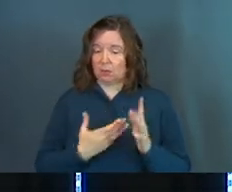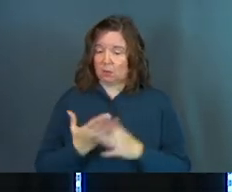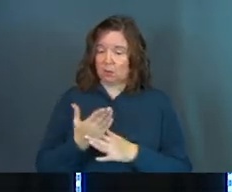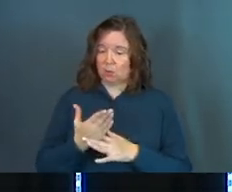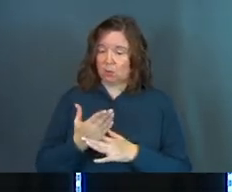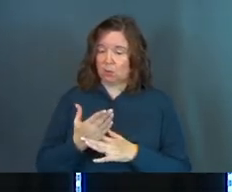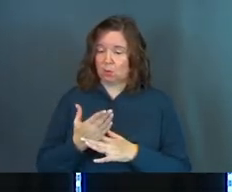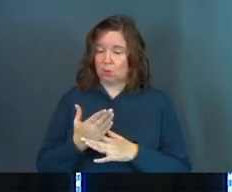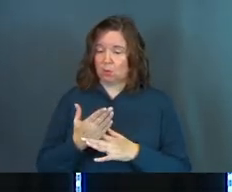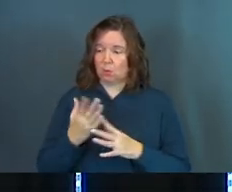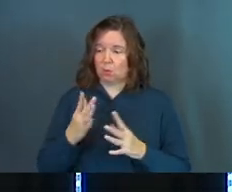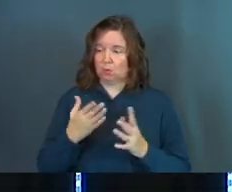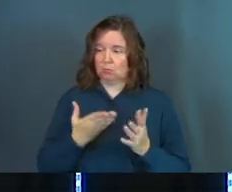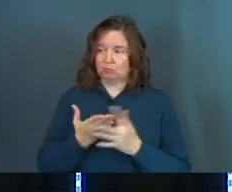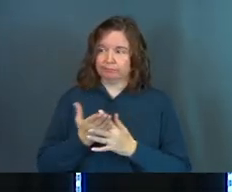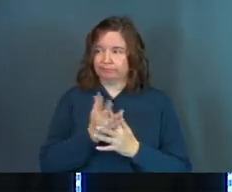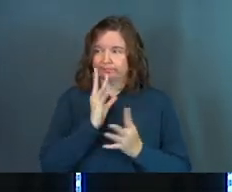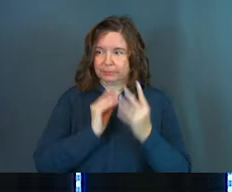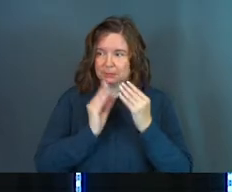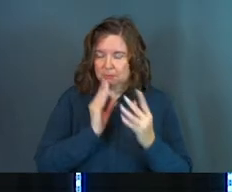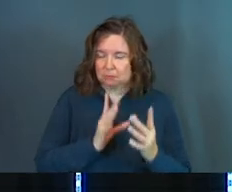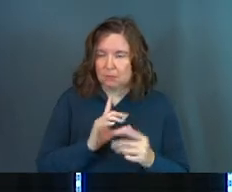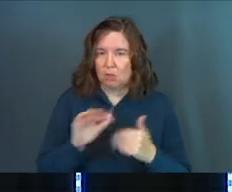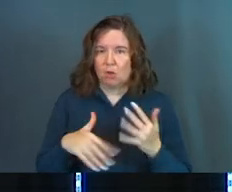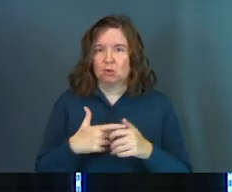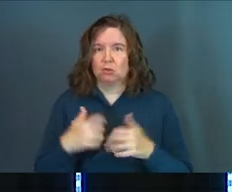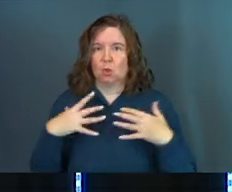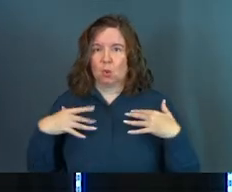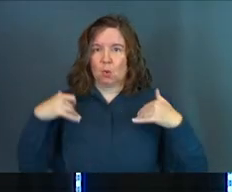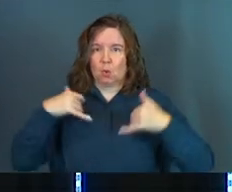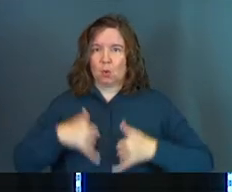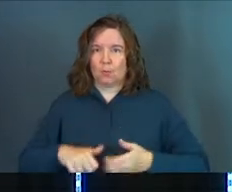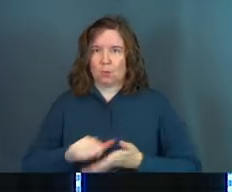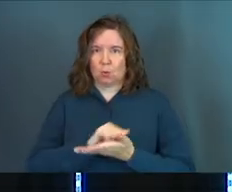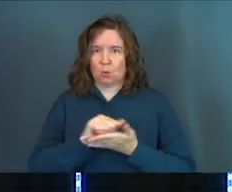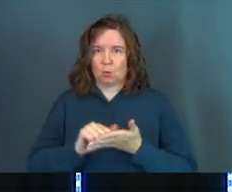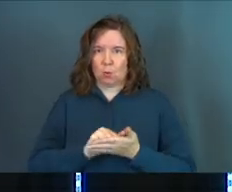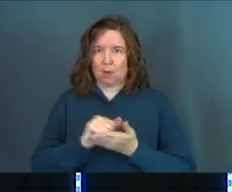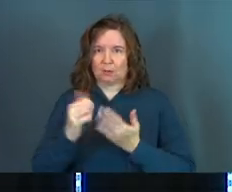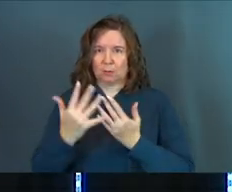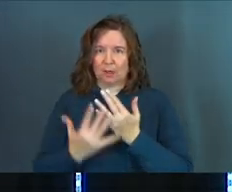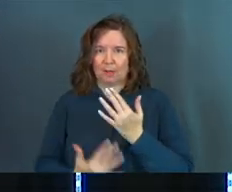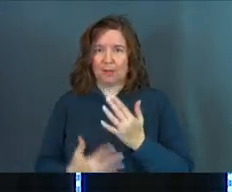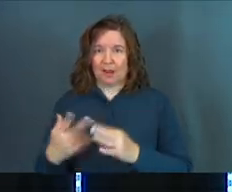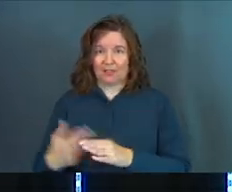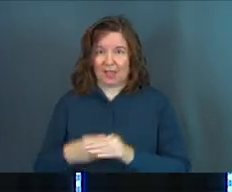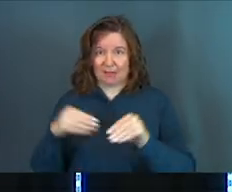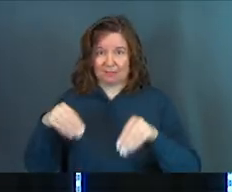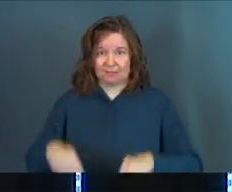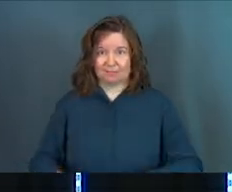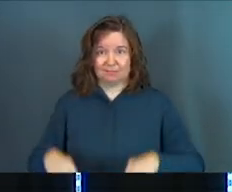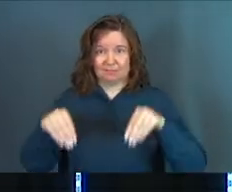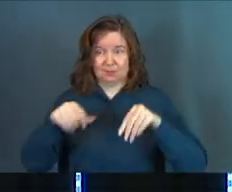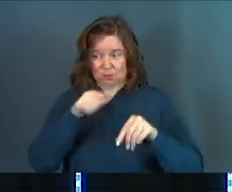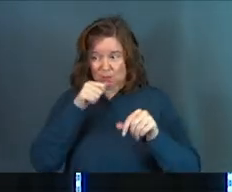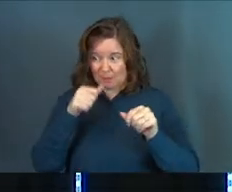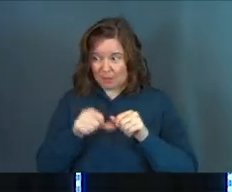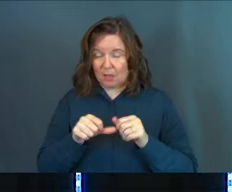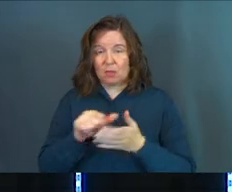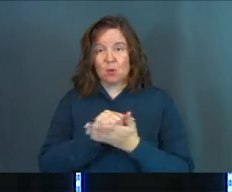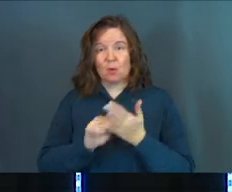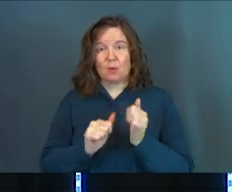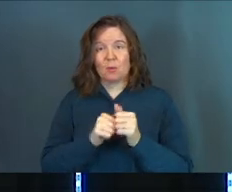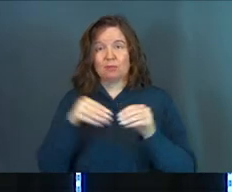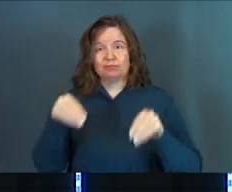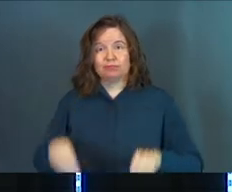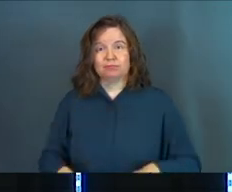great tribulation. And he's like, and they all took their robes and they washed them in the blood of the Lamb. Do you remember this? They washed them in the blood of the